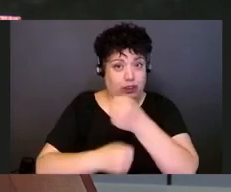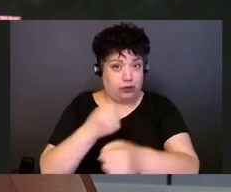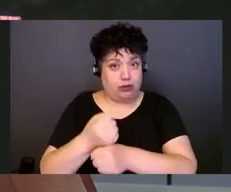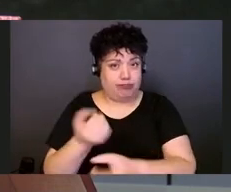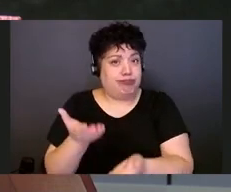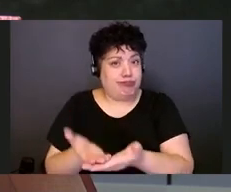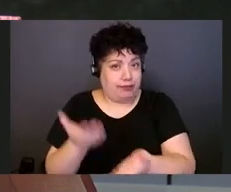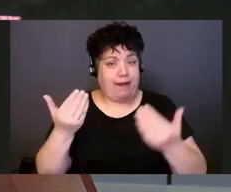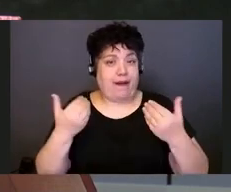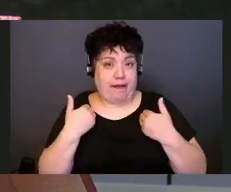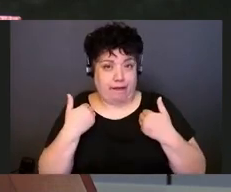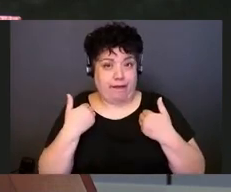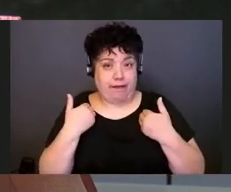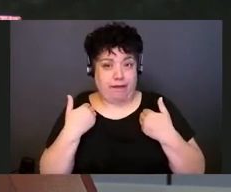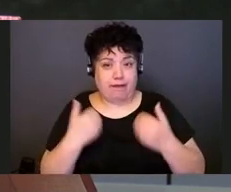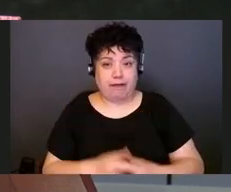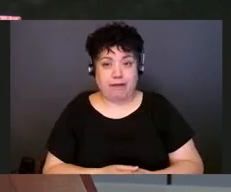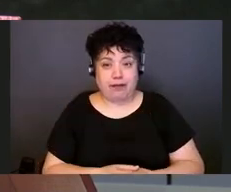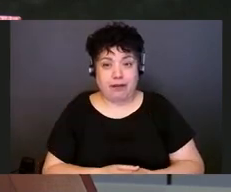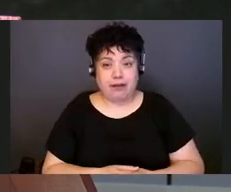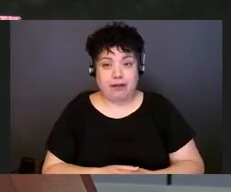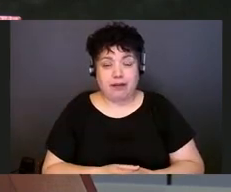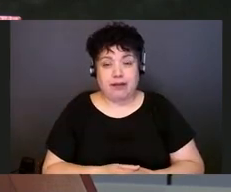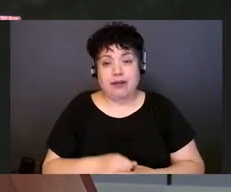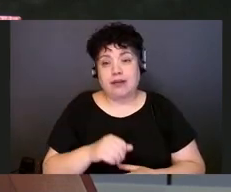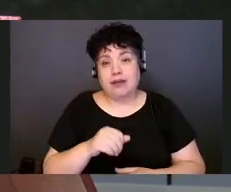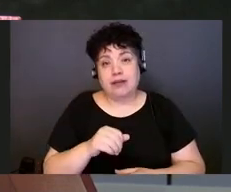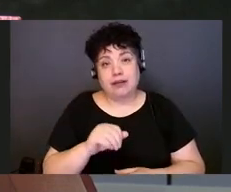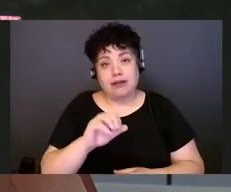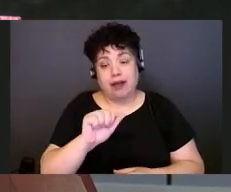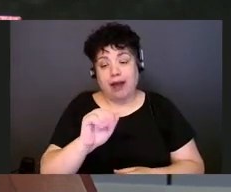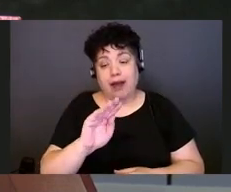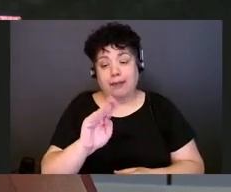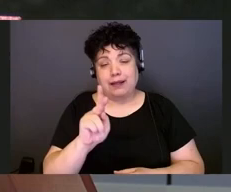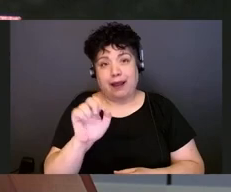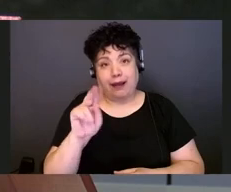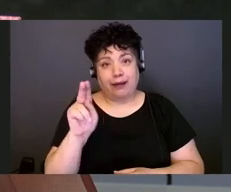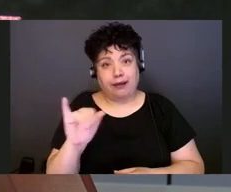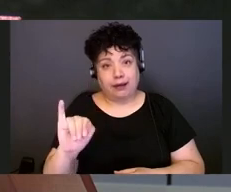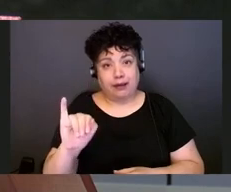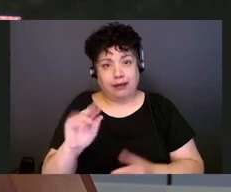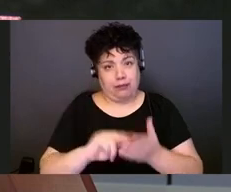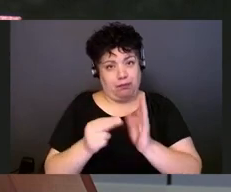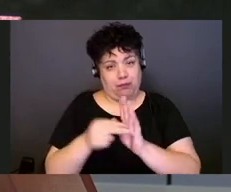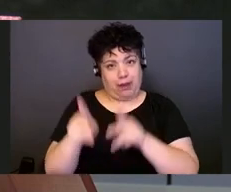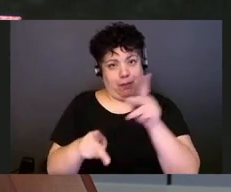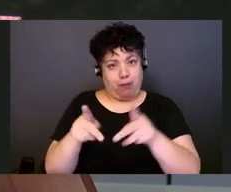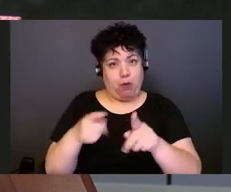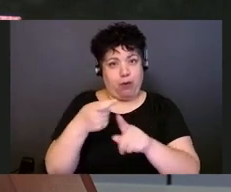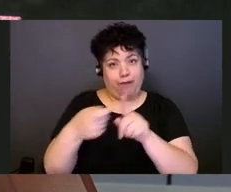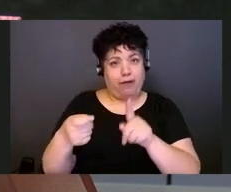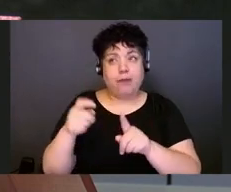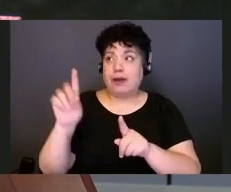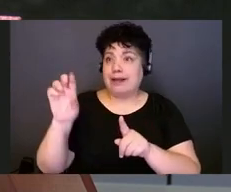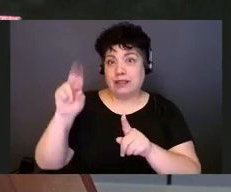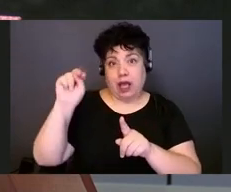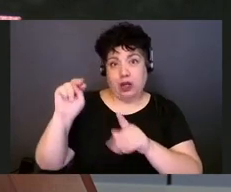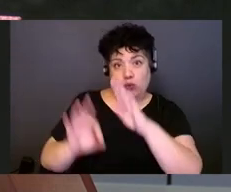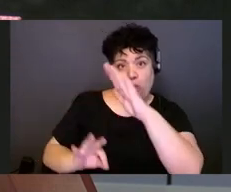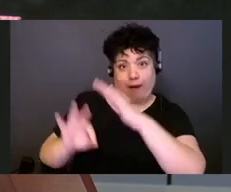Wambanaki, people from where the sun rises. The